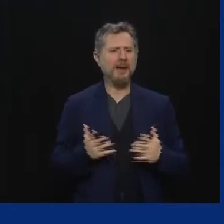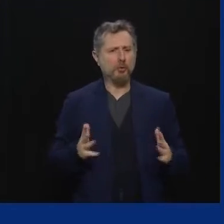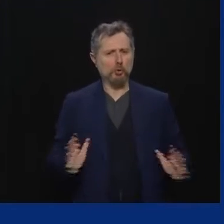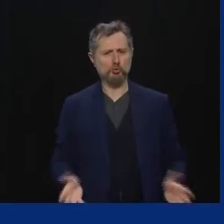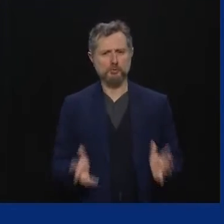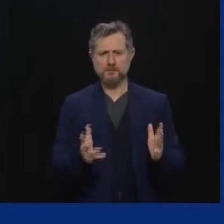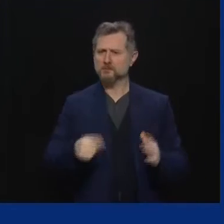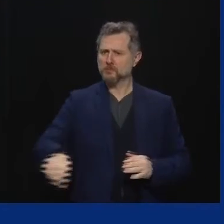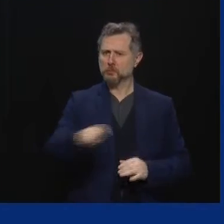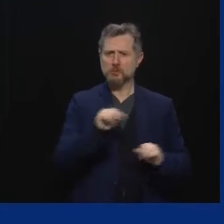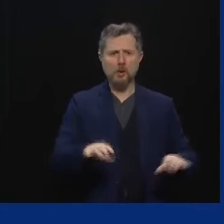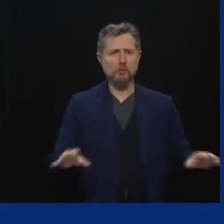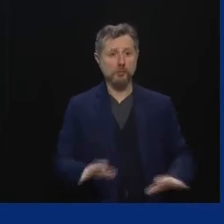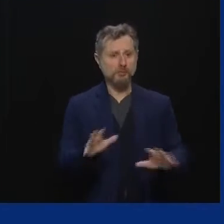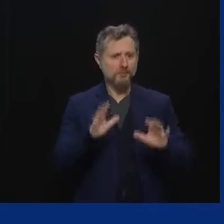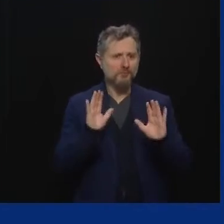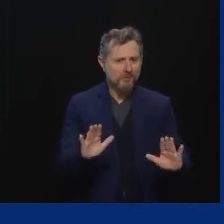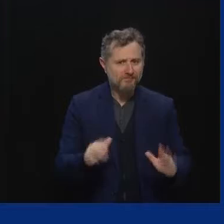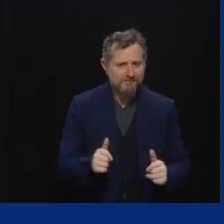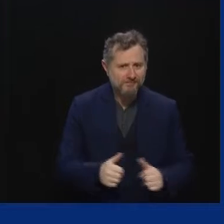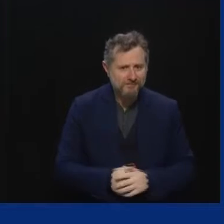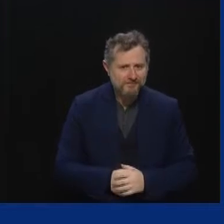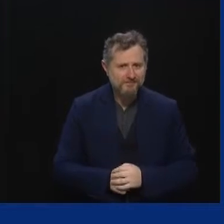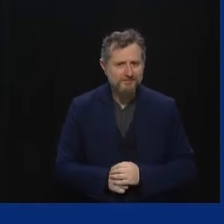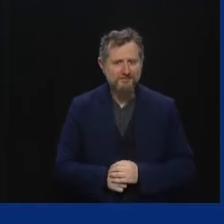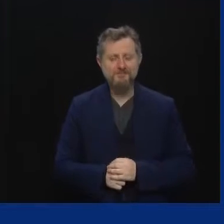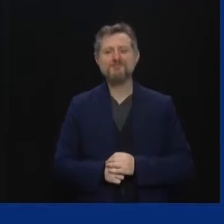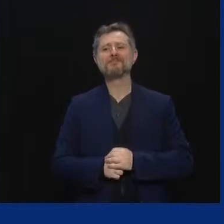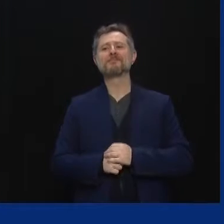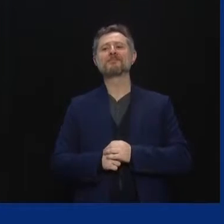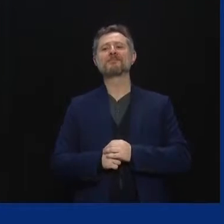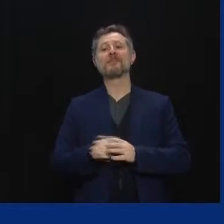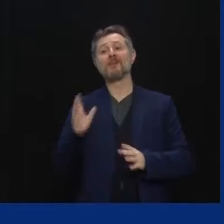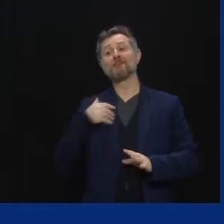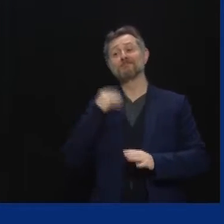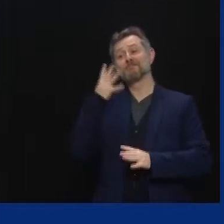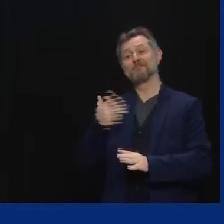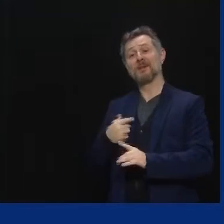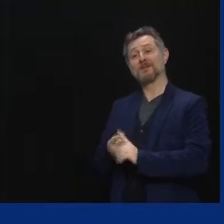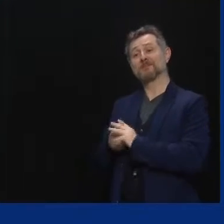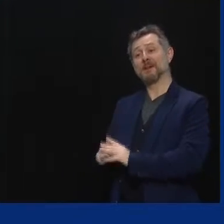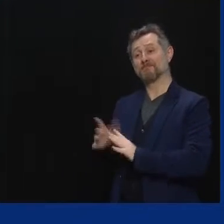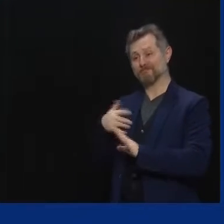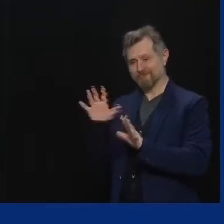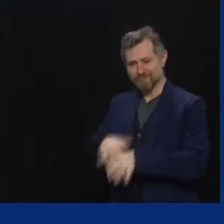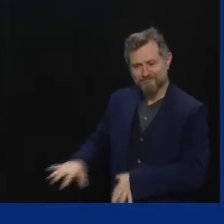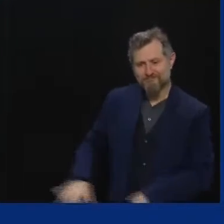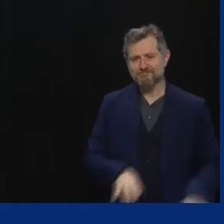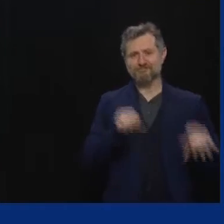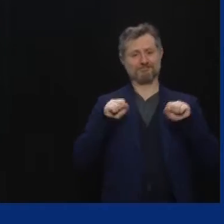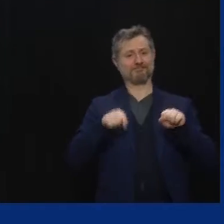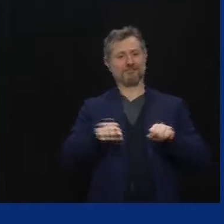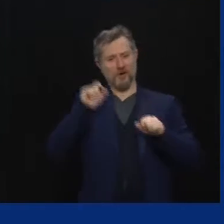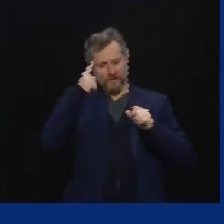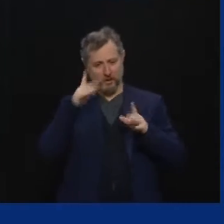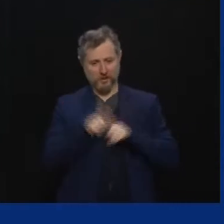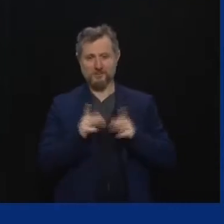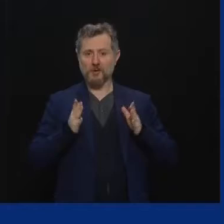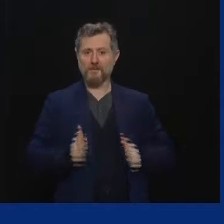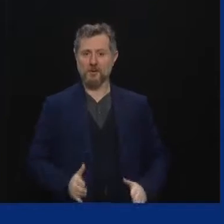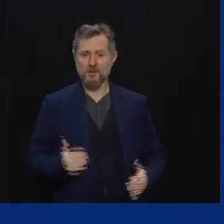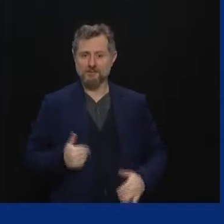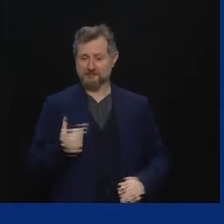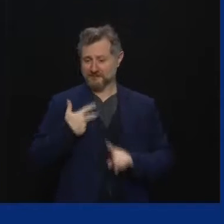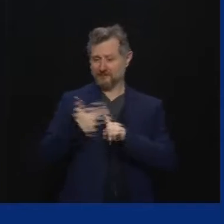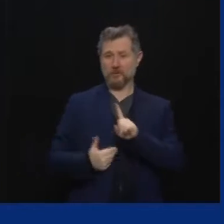As I mentioned at the outset of my administration, which is just a little over 3 months old now, I said I was going to assemble the absolute